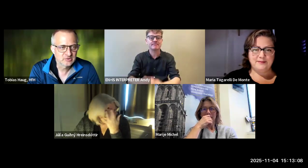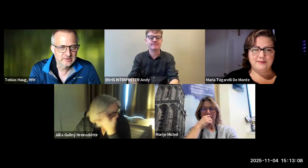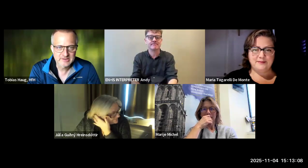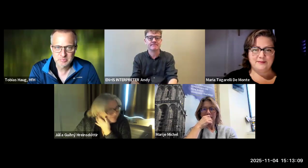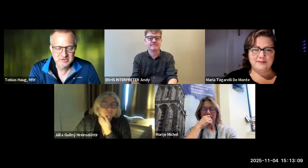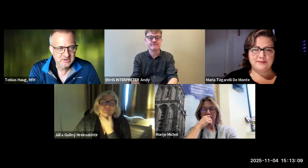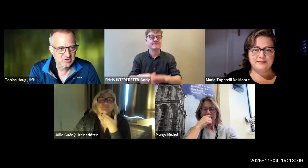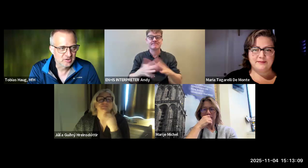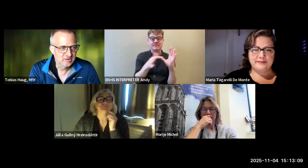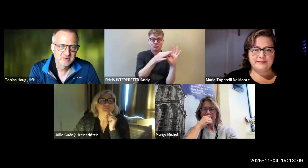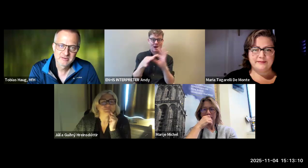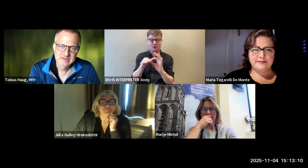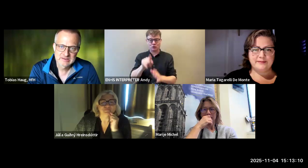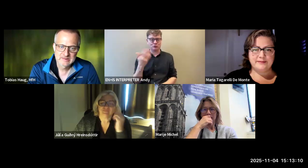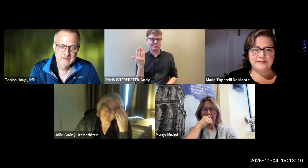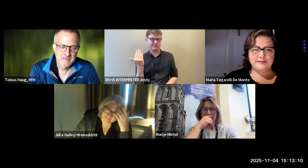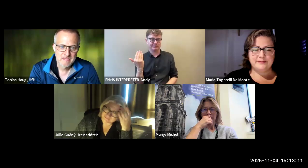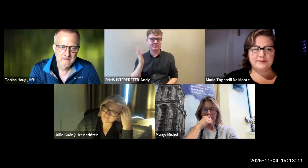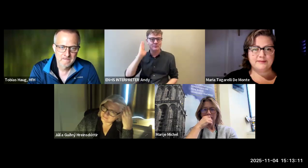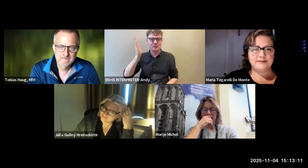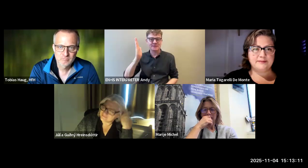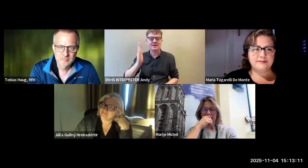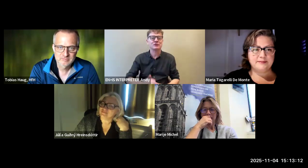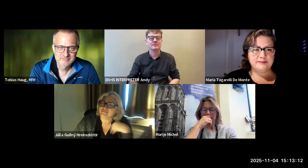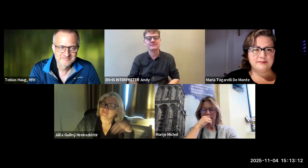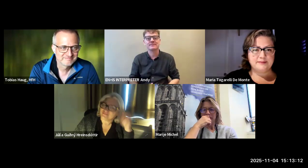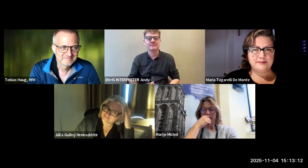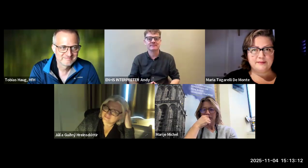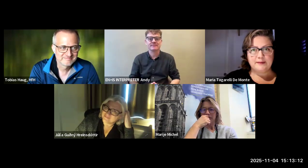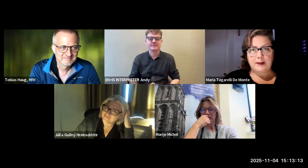further relating to the last presentation.